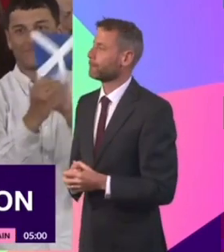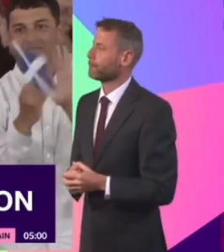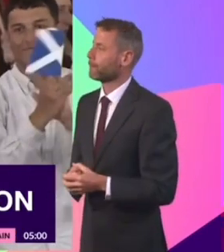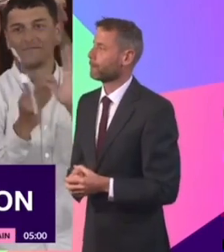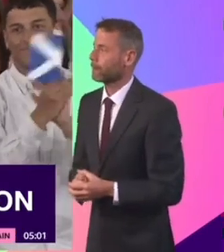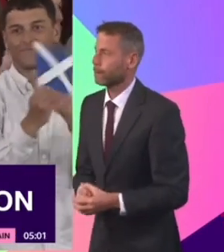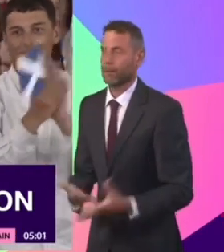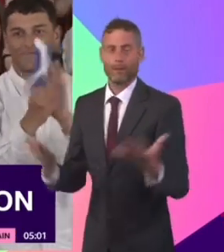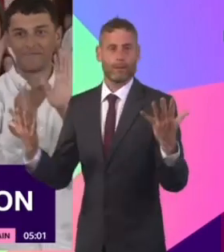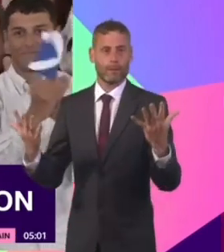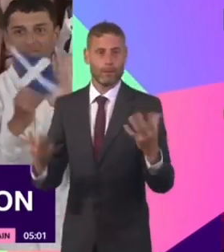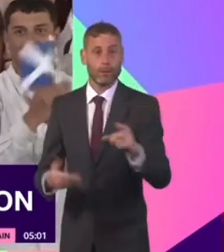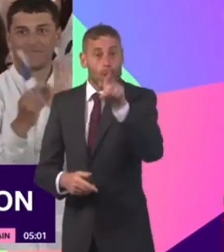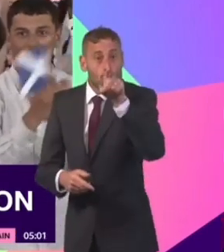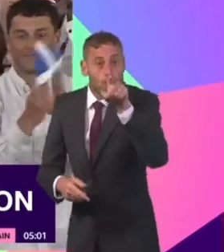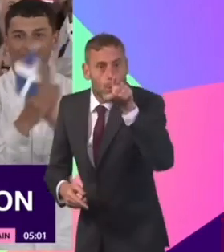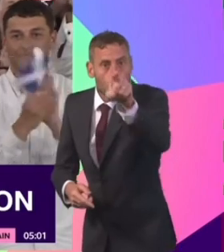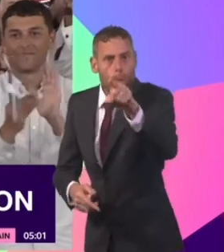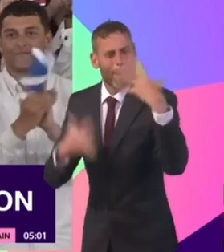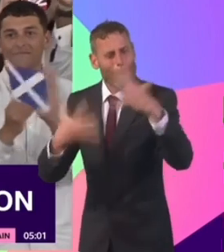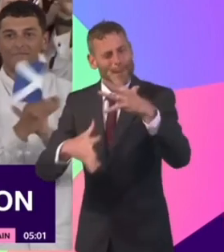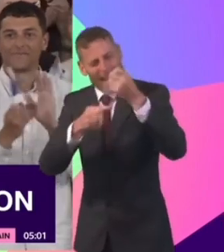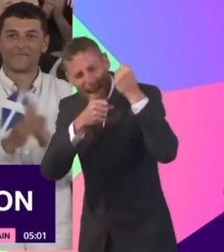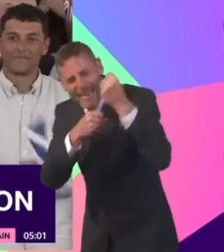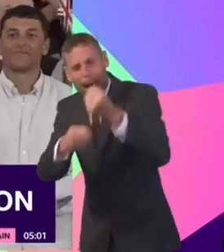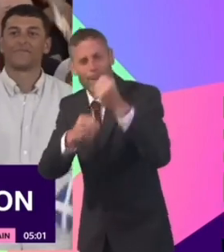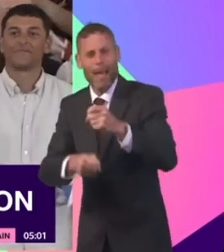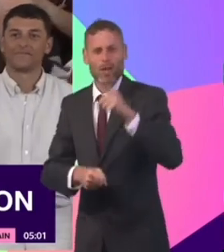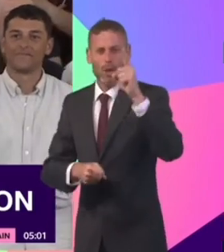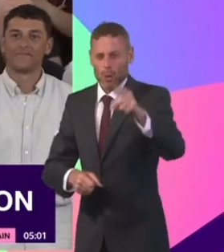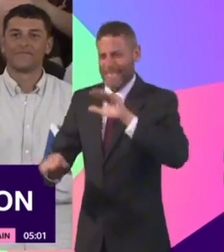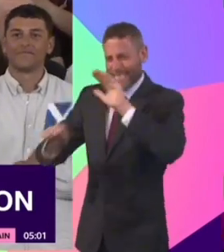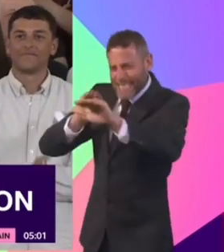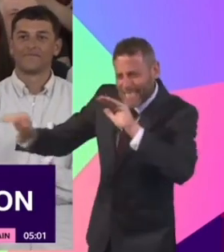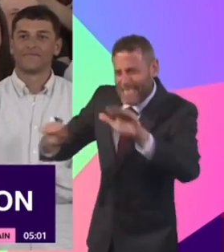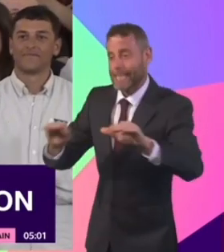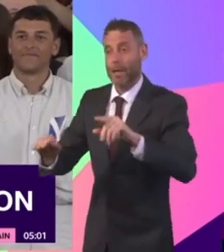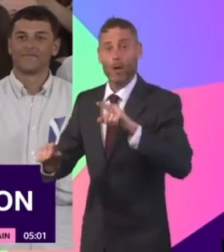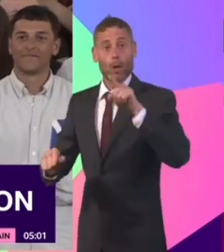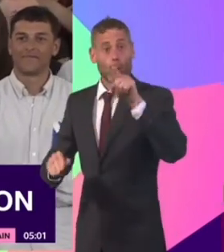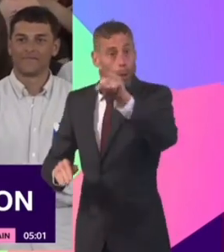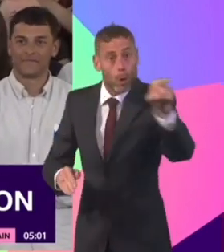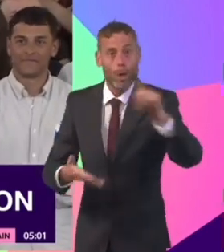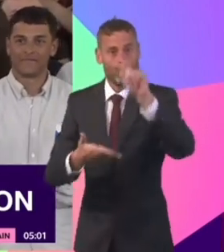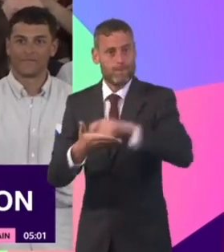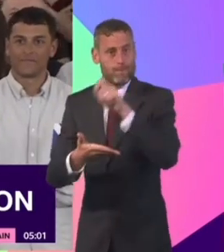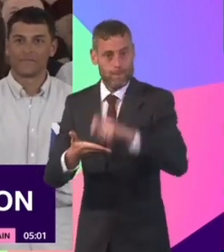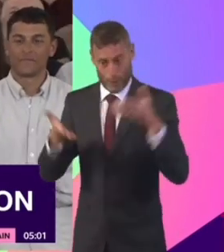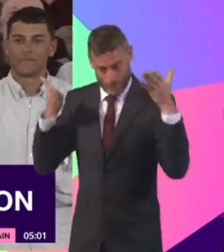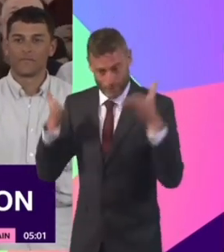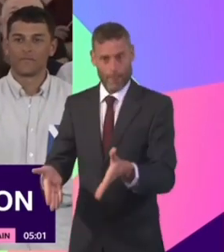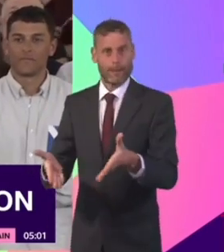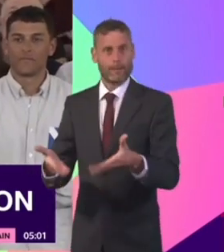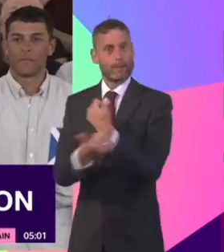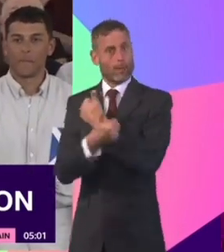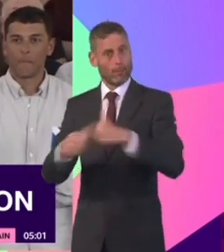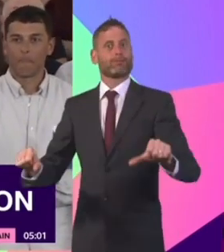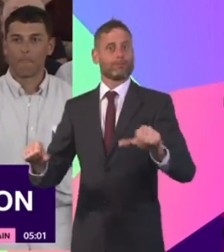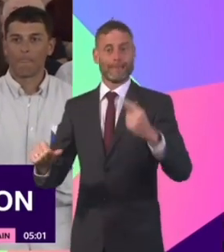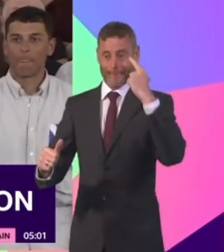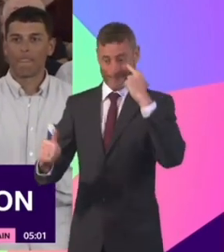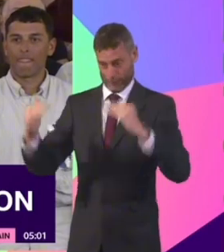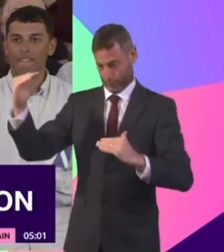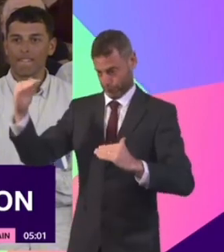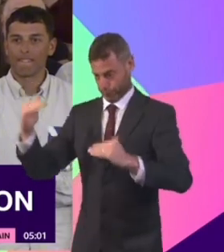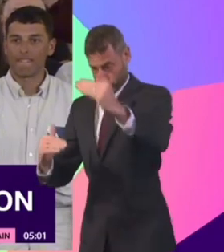You campaigned for it, you fought for it, you voted for it, and now it has arrived.